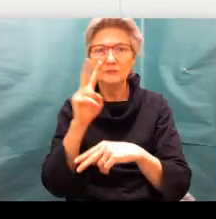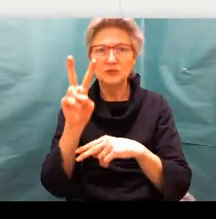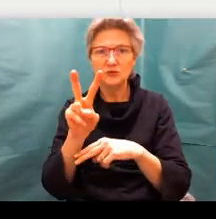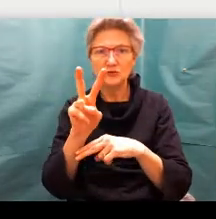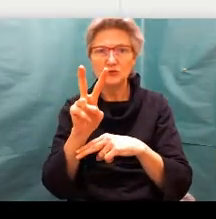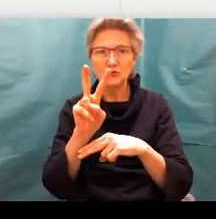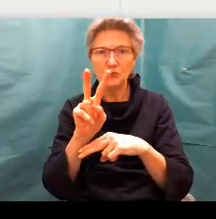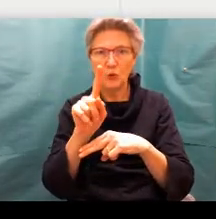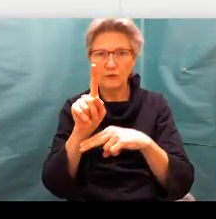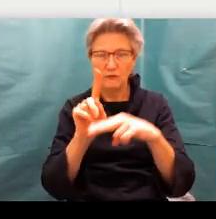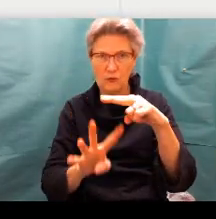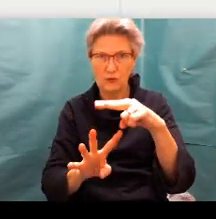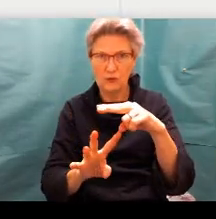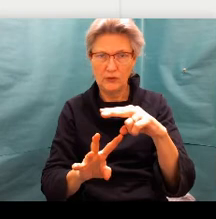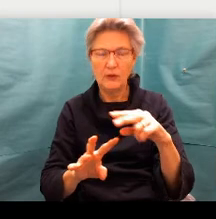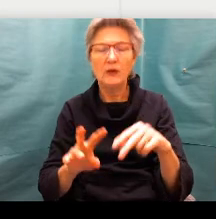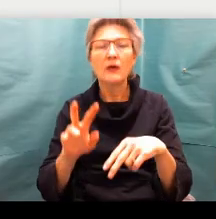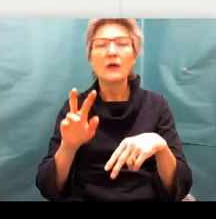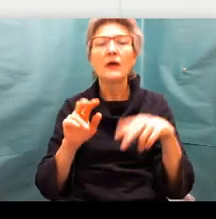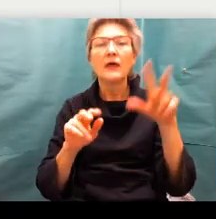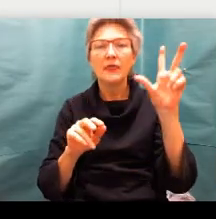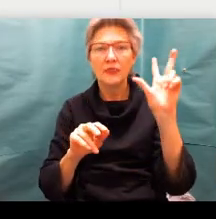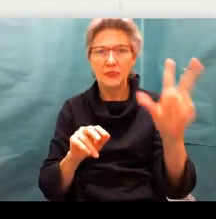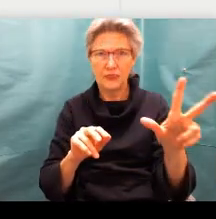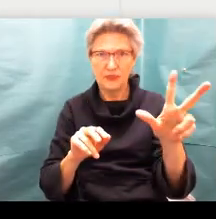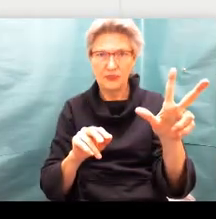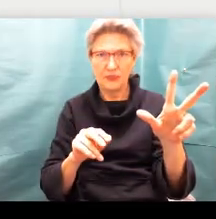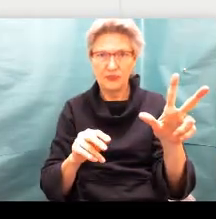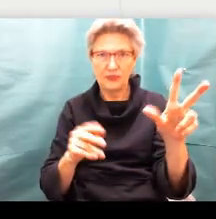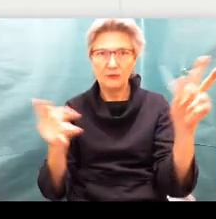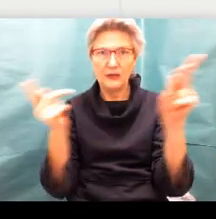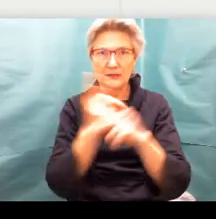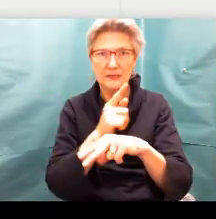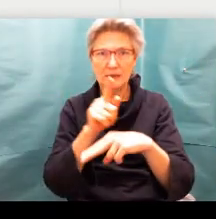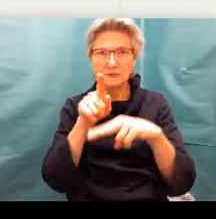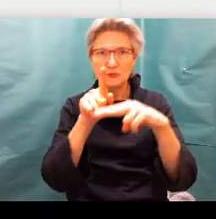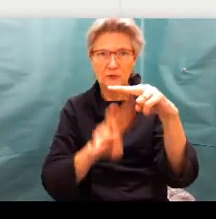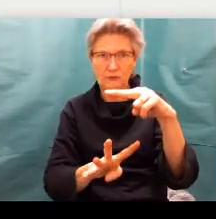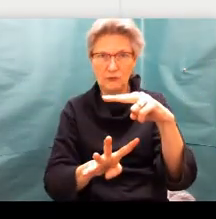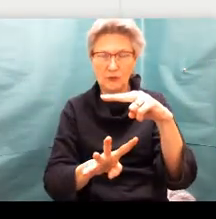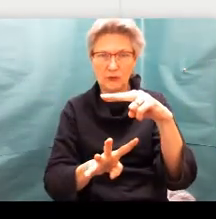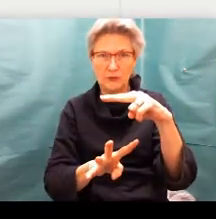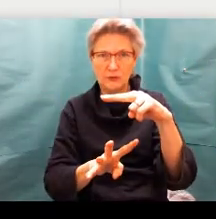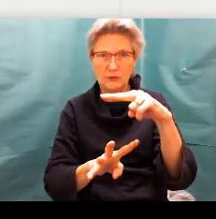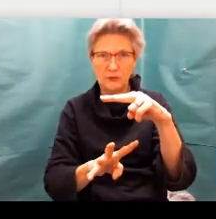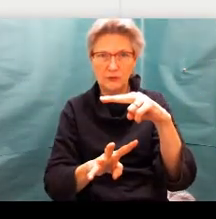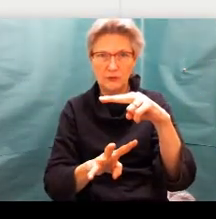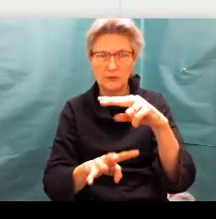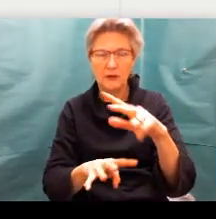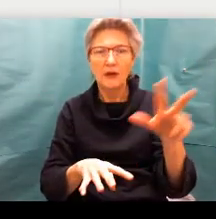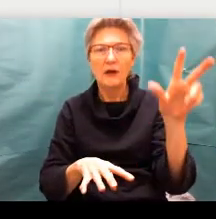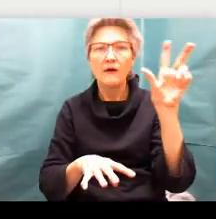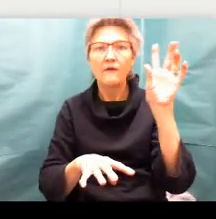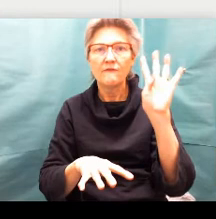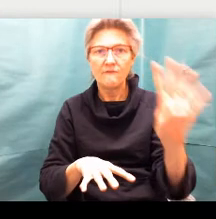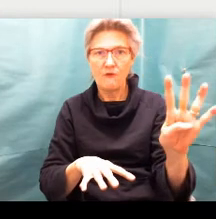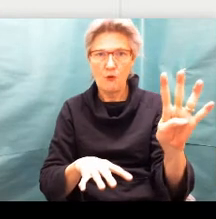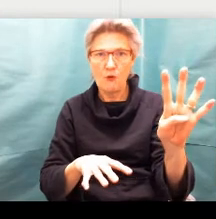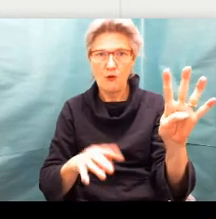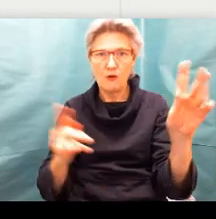2 times 1/4, because that would be my second multiple, 3 times 1/4,